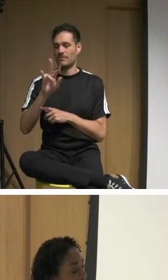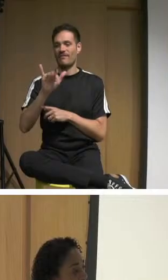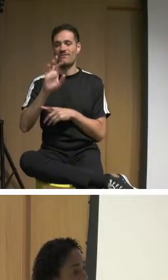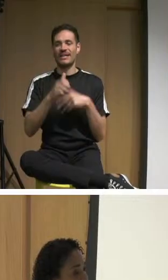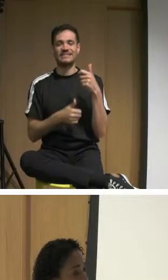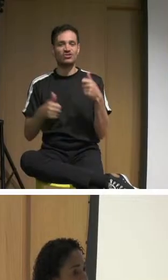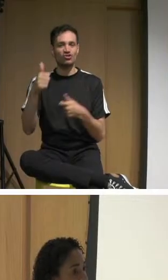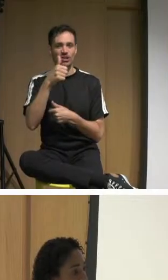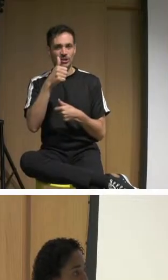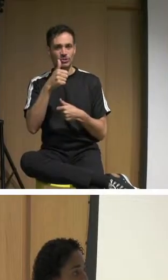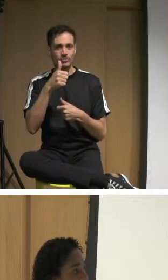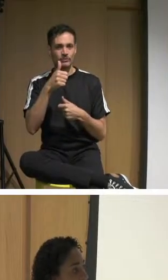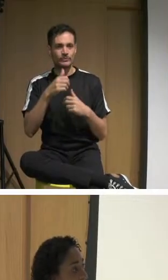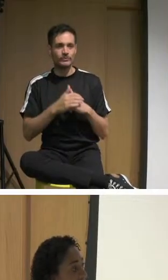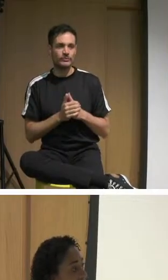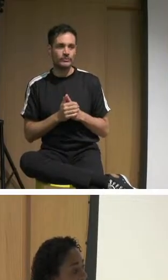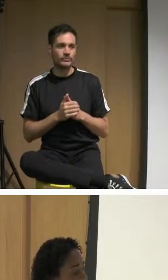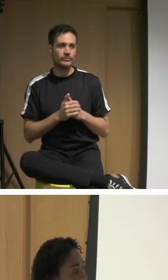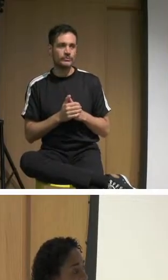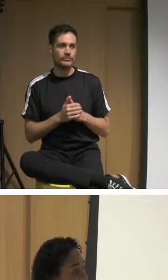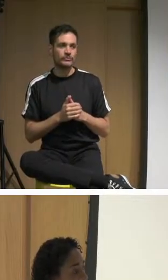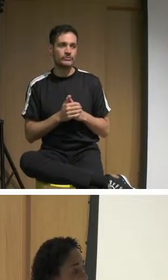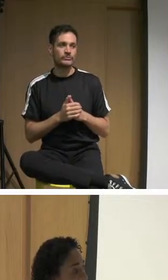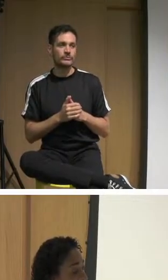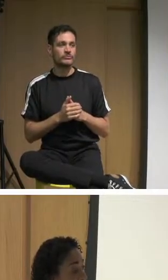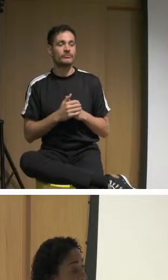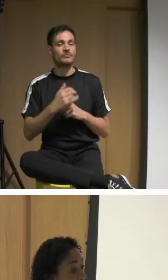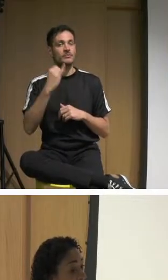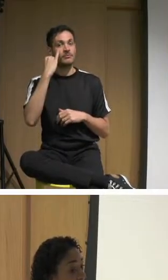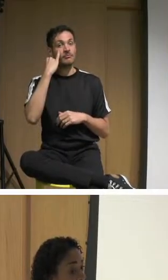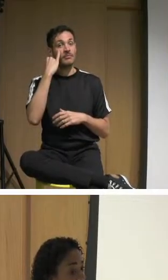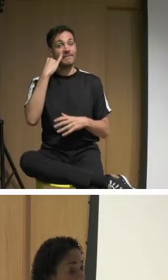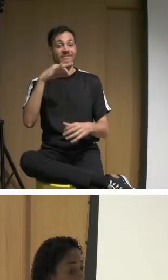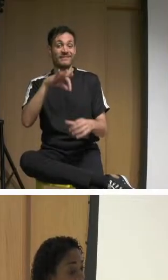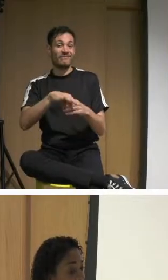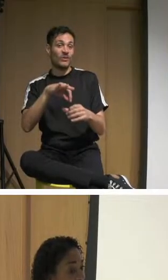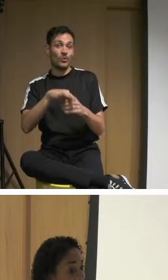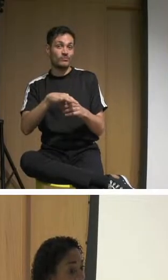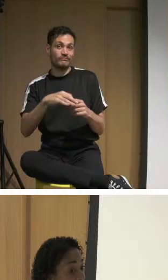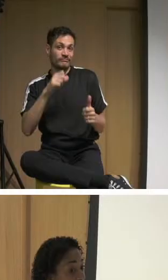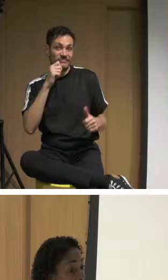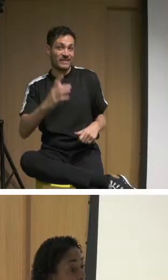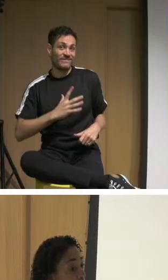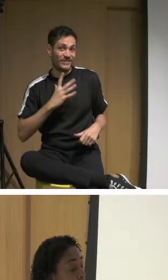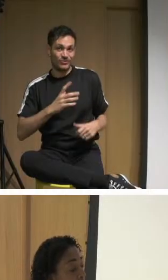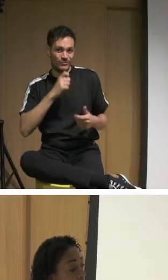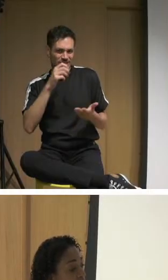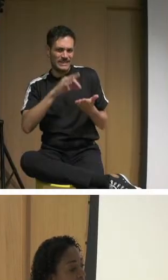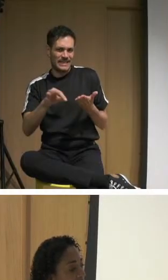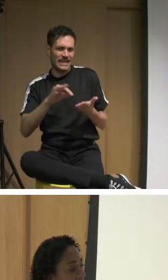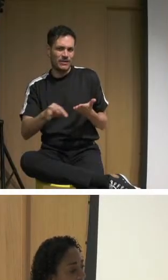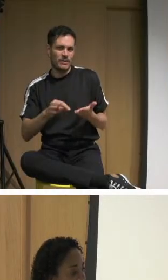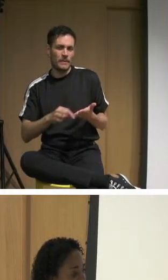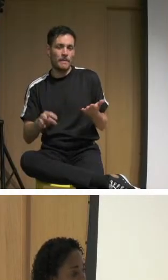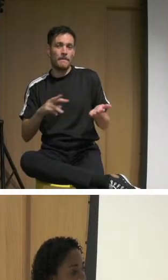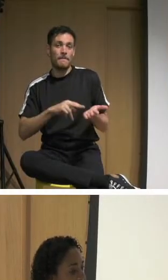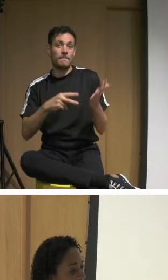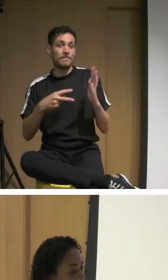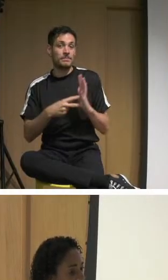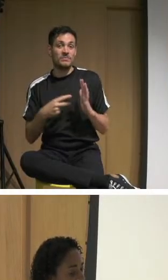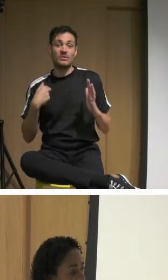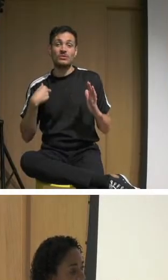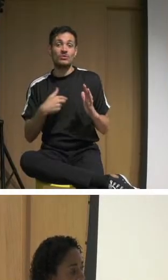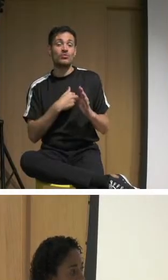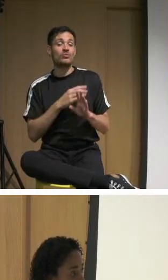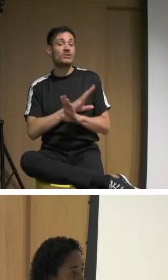If the vote that was taken did not, it was not an official, it did not count, we do not have